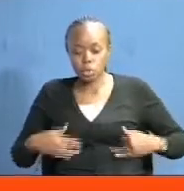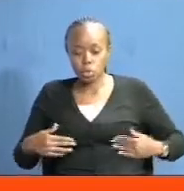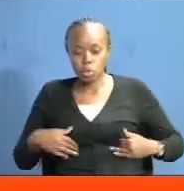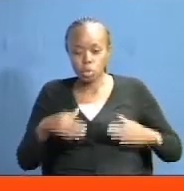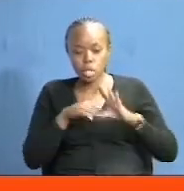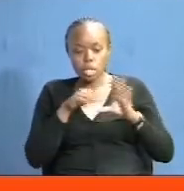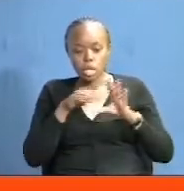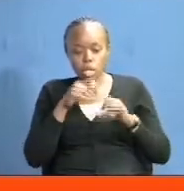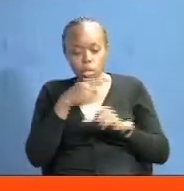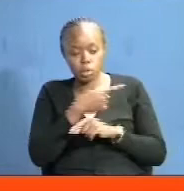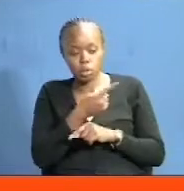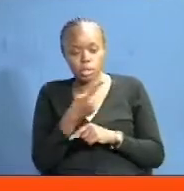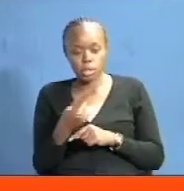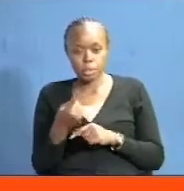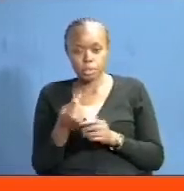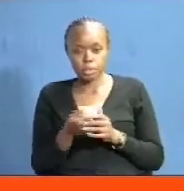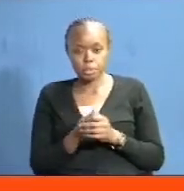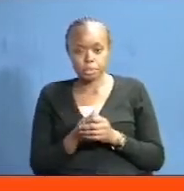out there. Right.